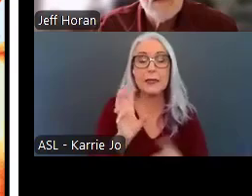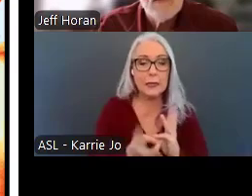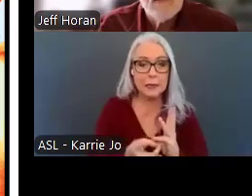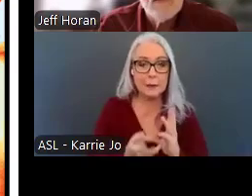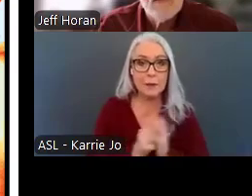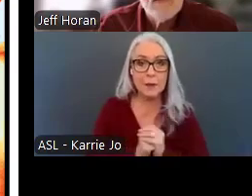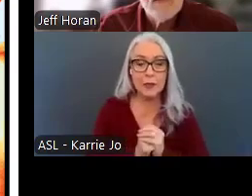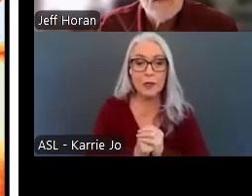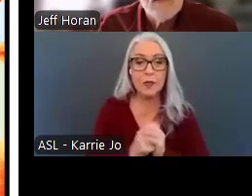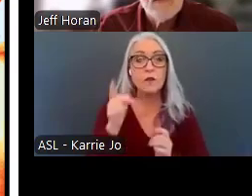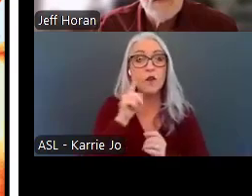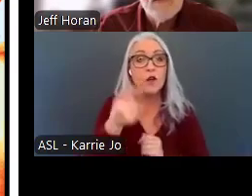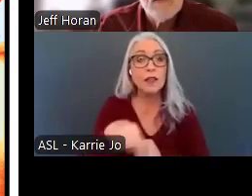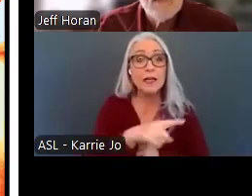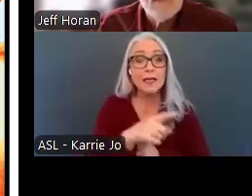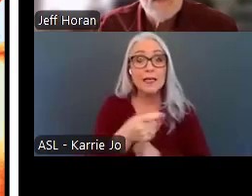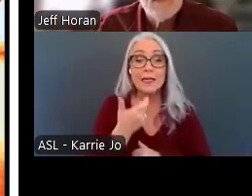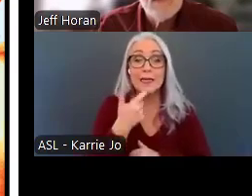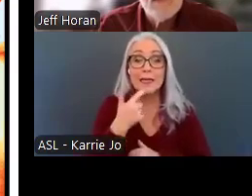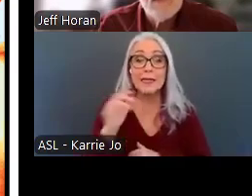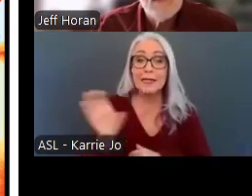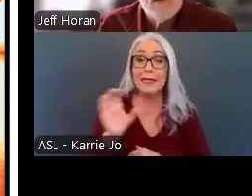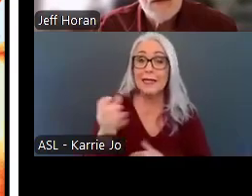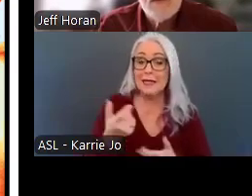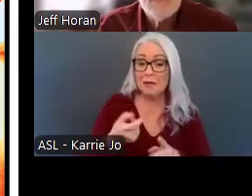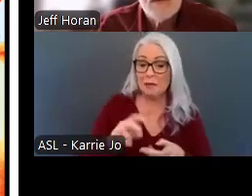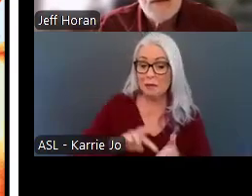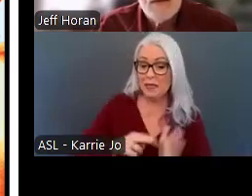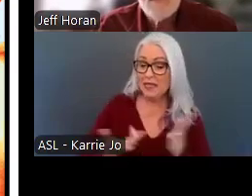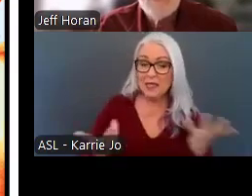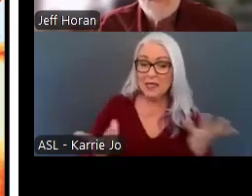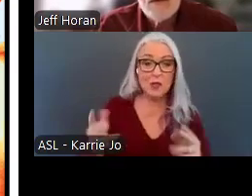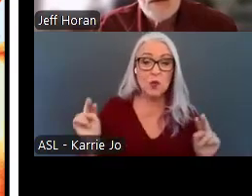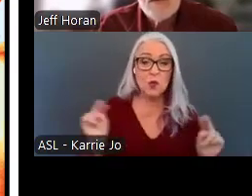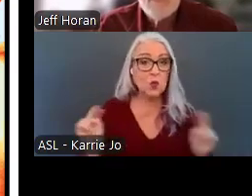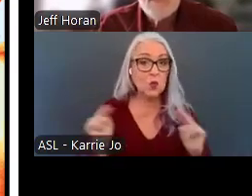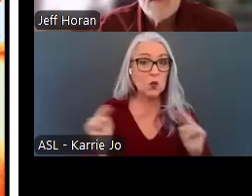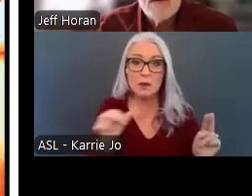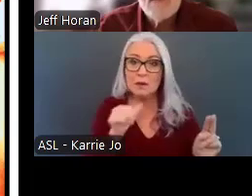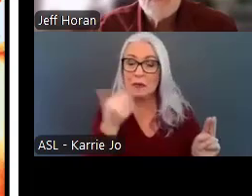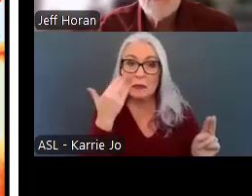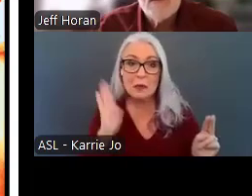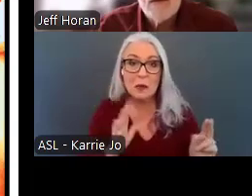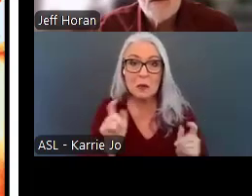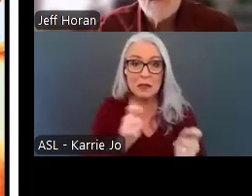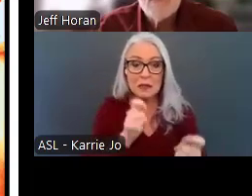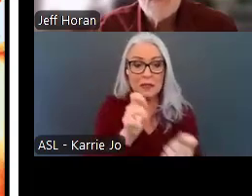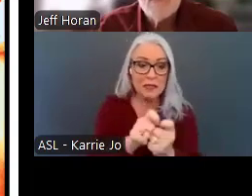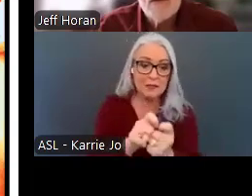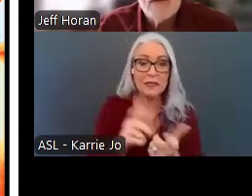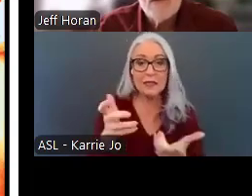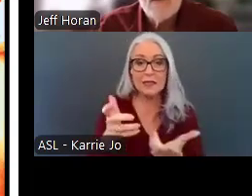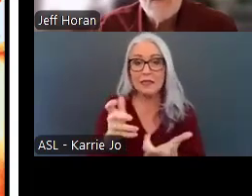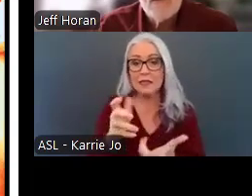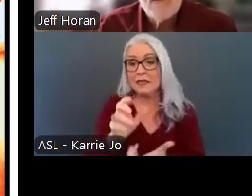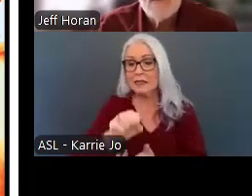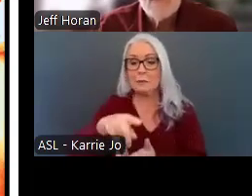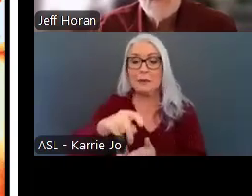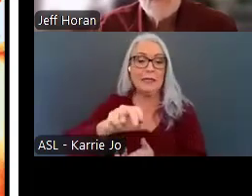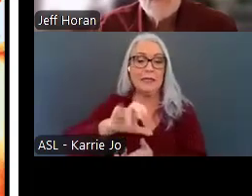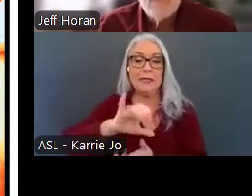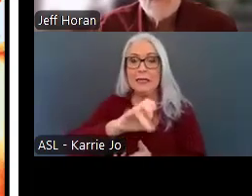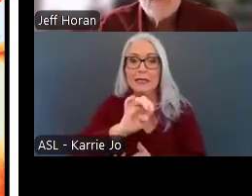species neutral. It does not know the range of the species that you're working with. So it's just matching a location with a